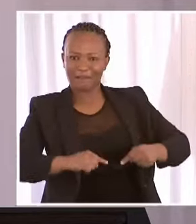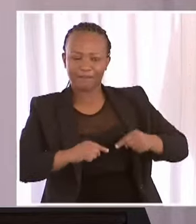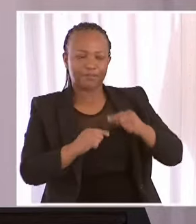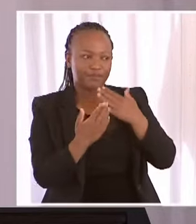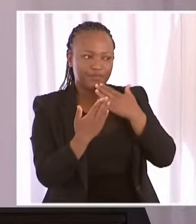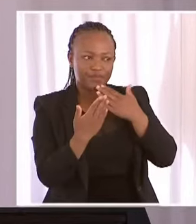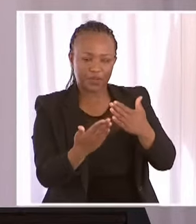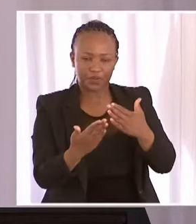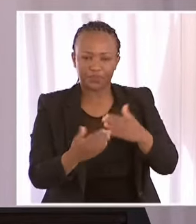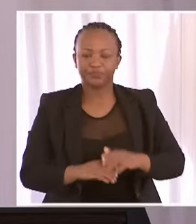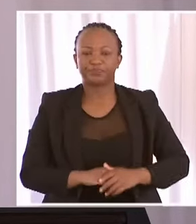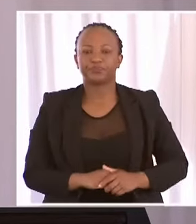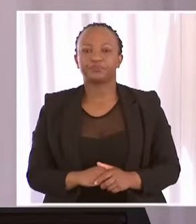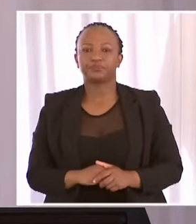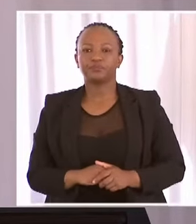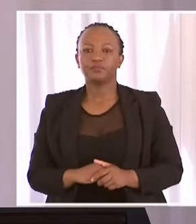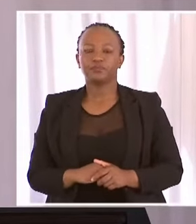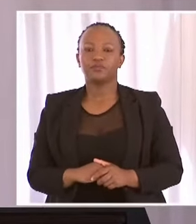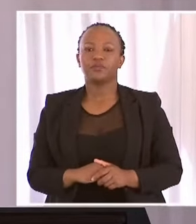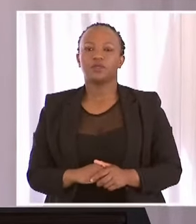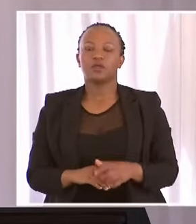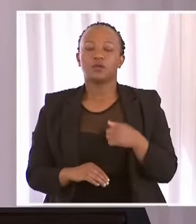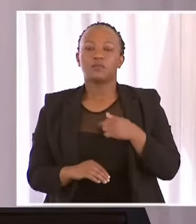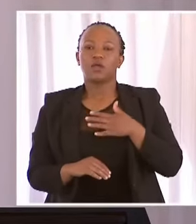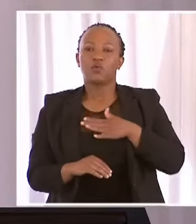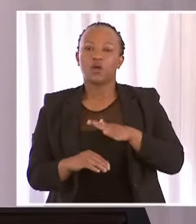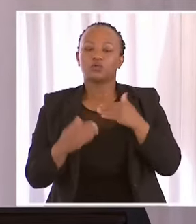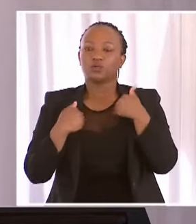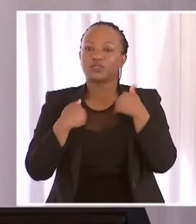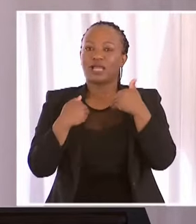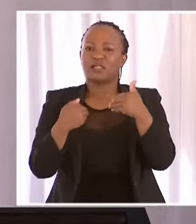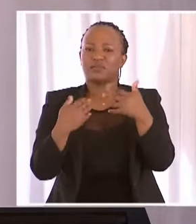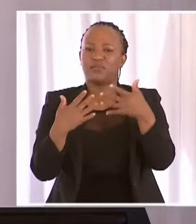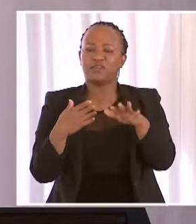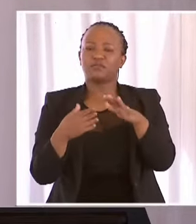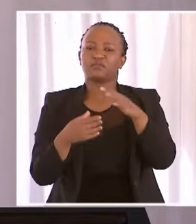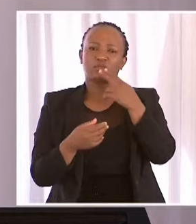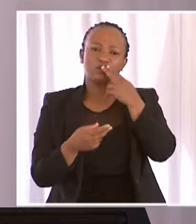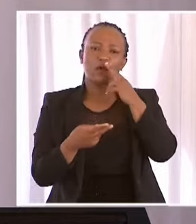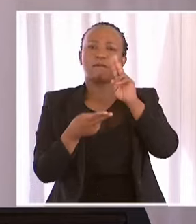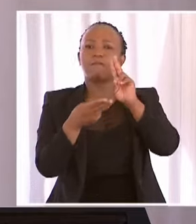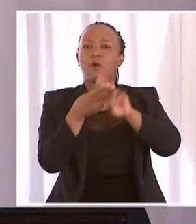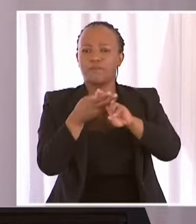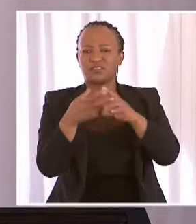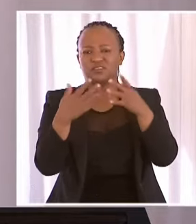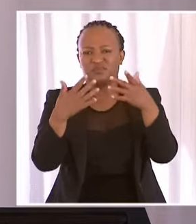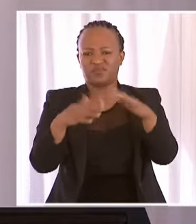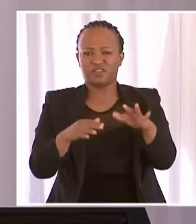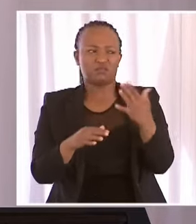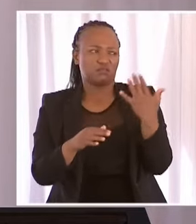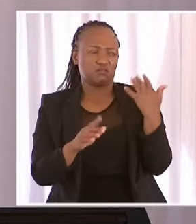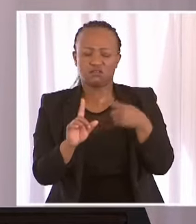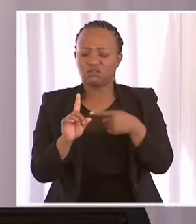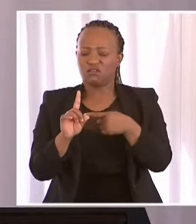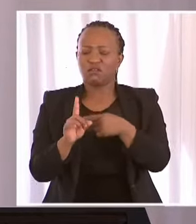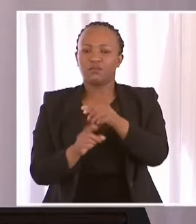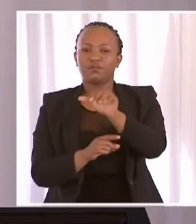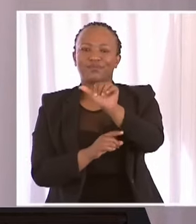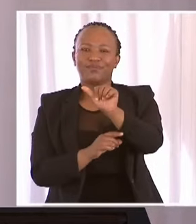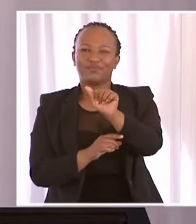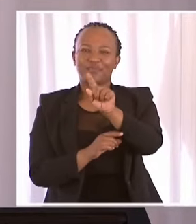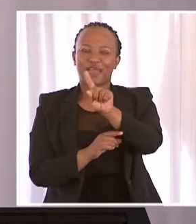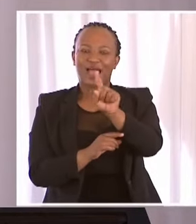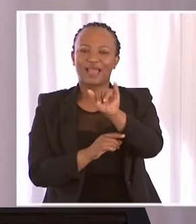But I wanted to start a promise I made to Comrade Aziz when we were having a toast to